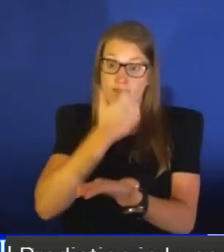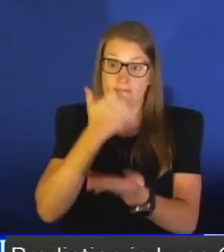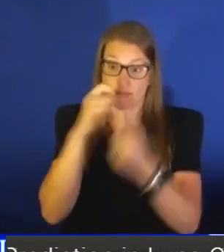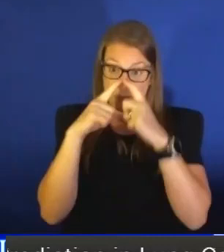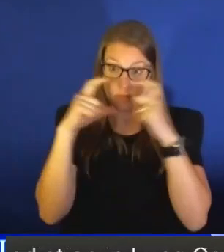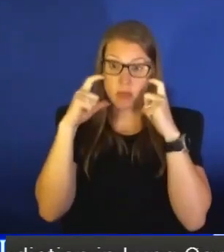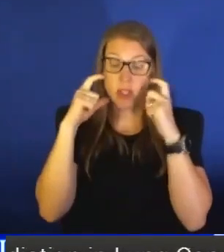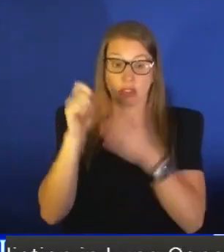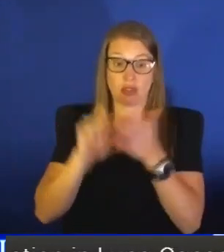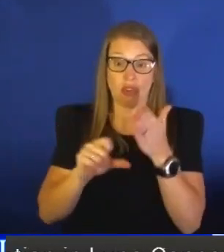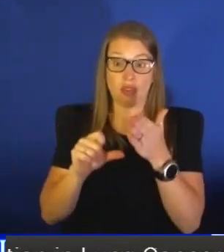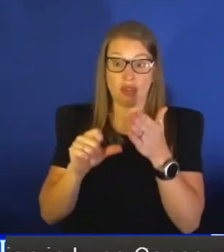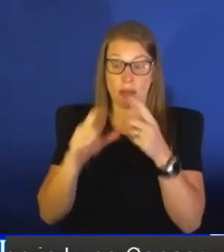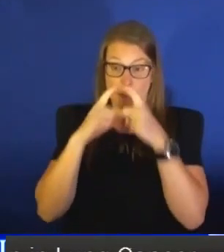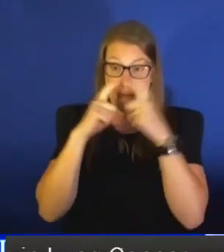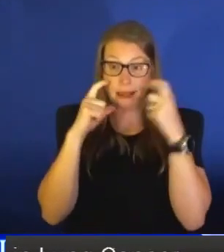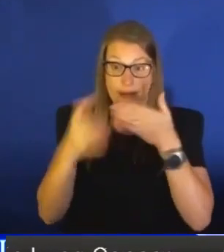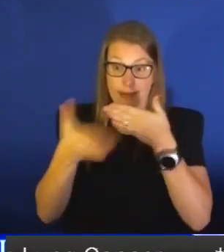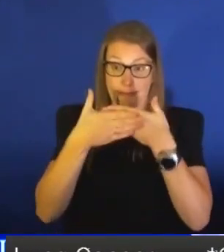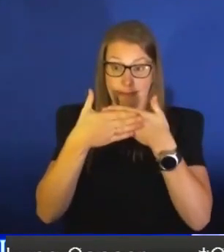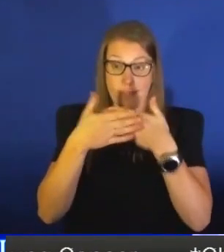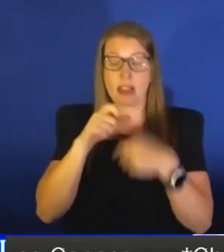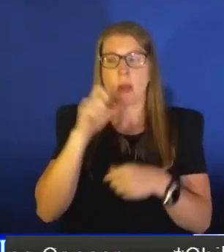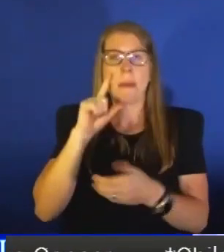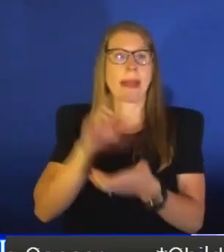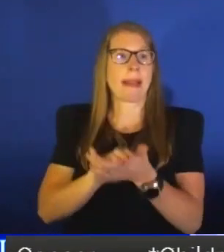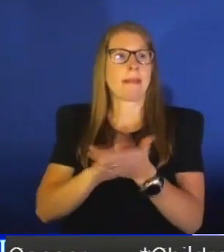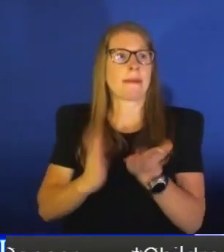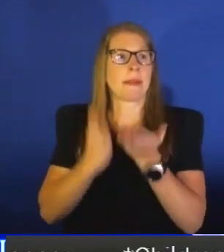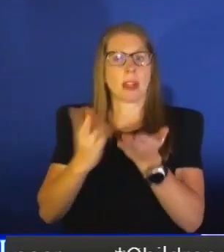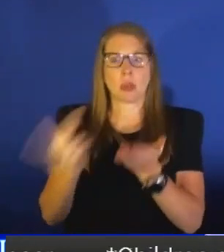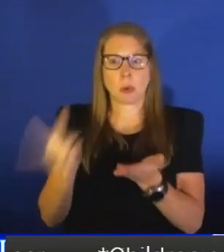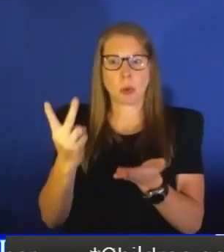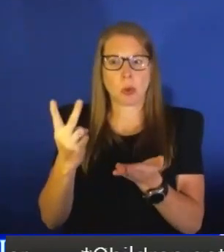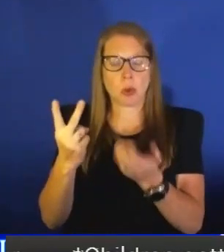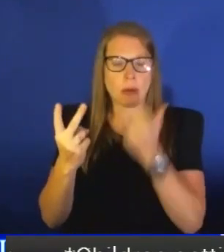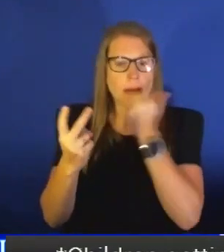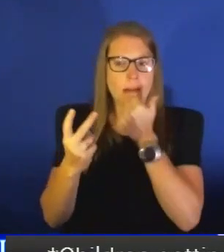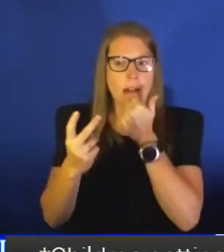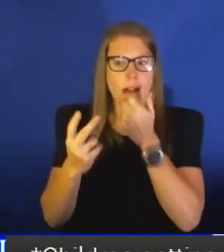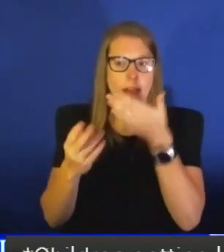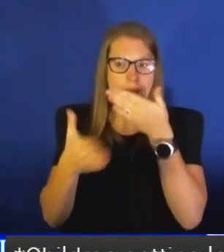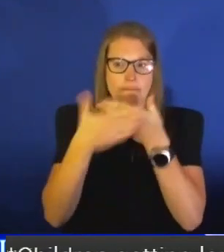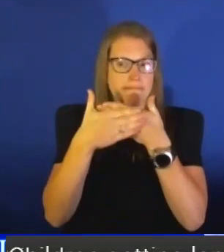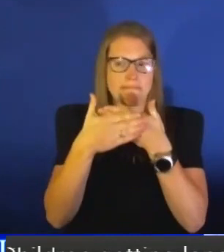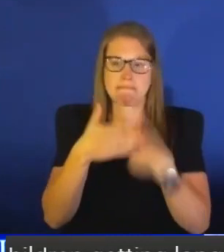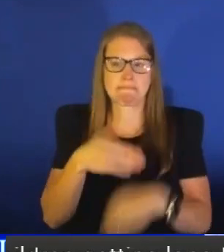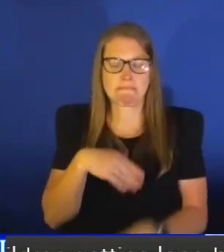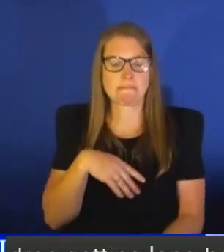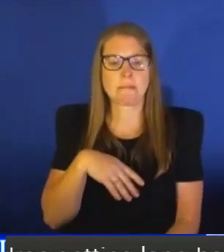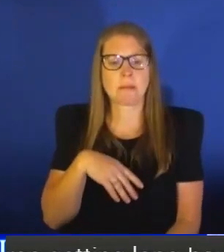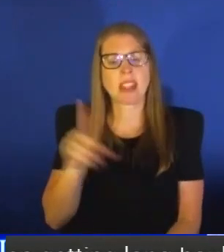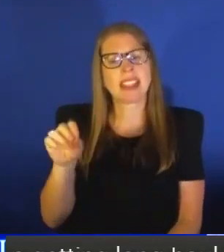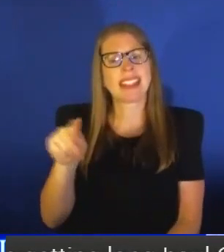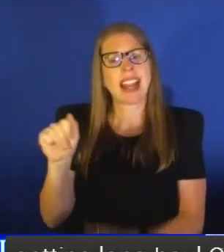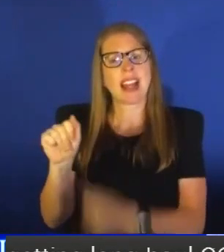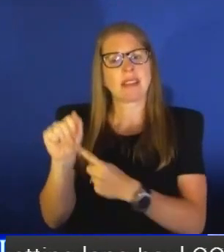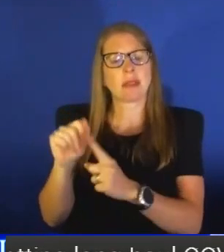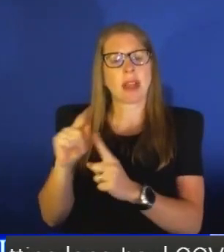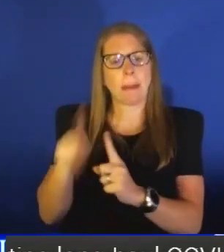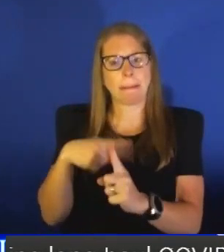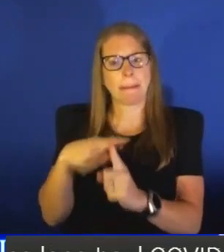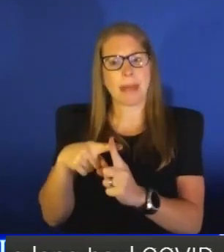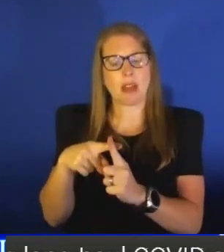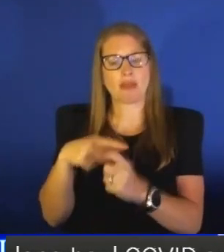mask. I don't believe in that they are recommending 2 cloth masks. The data was about that cloth mask and